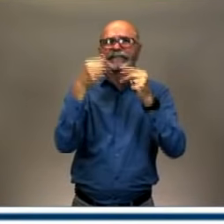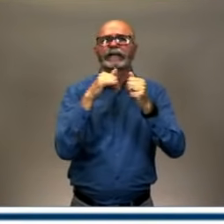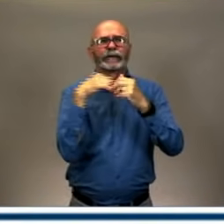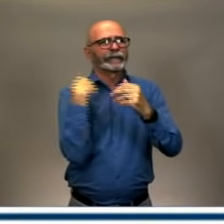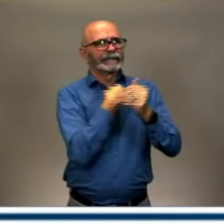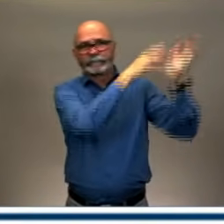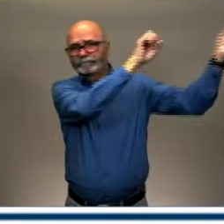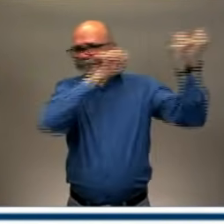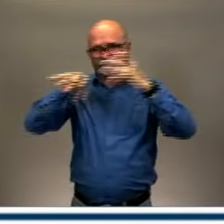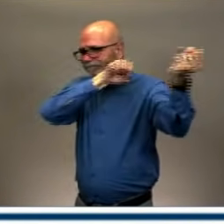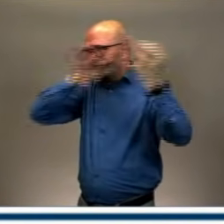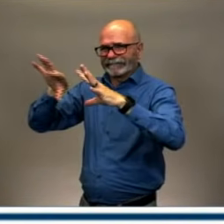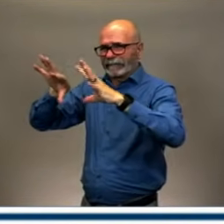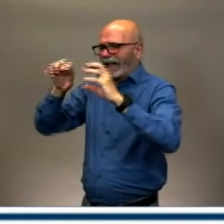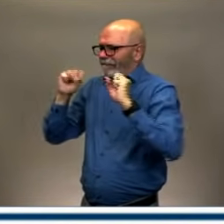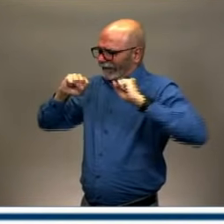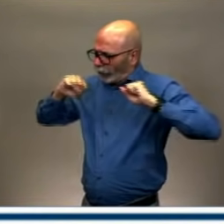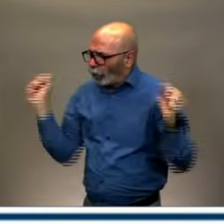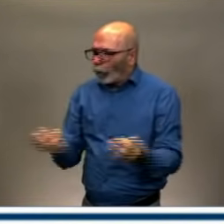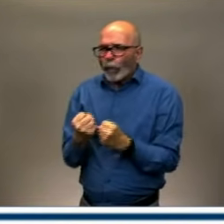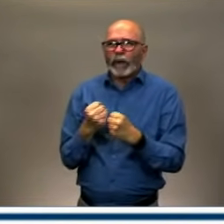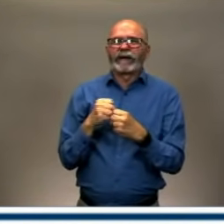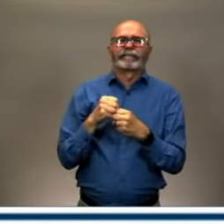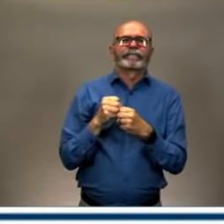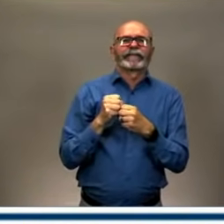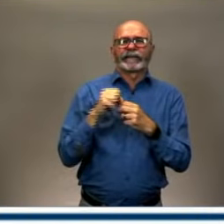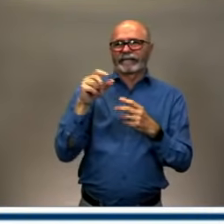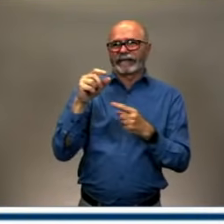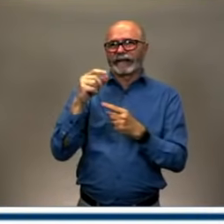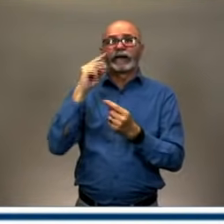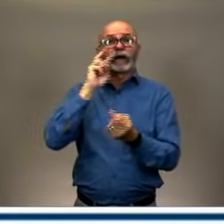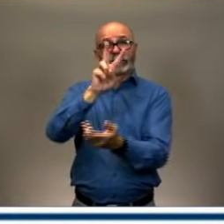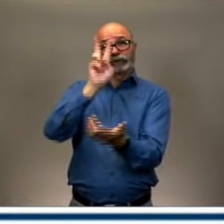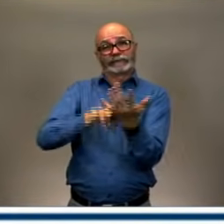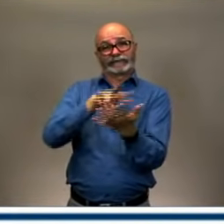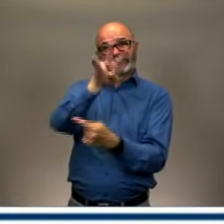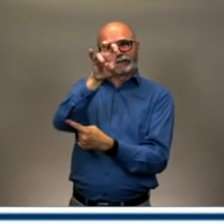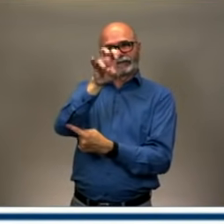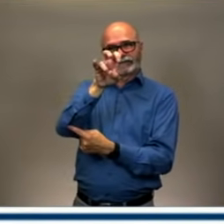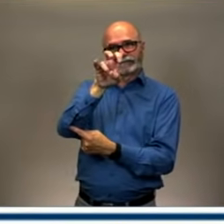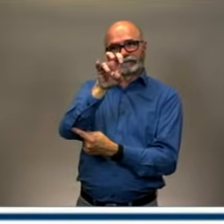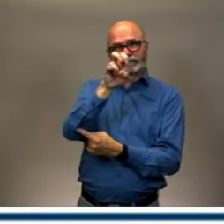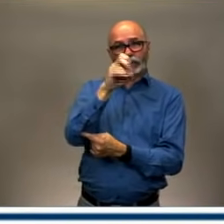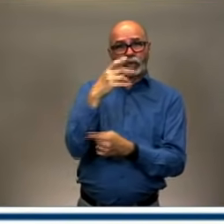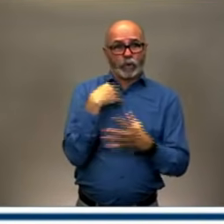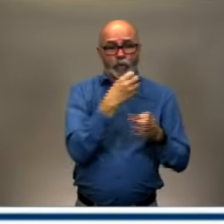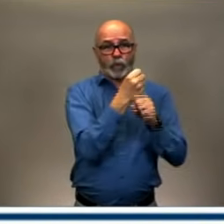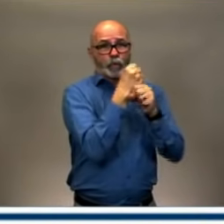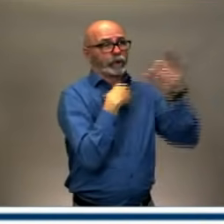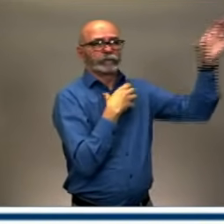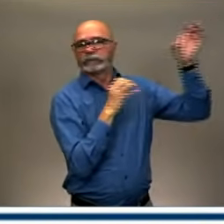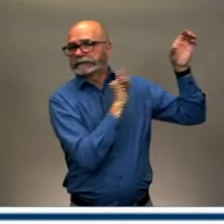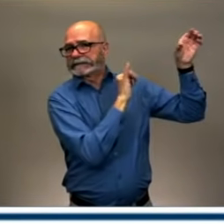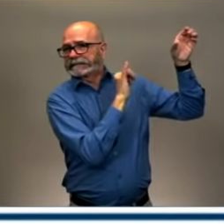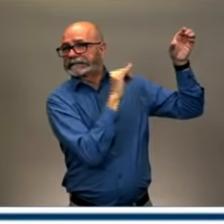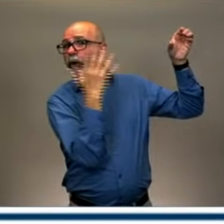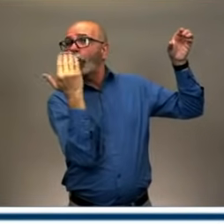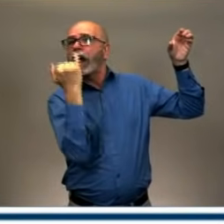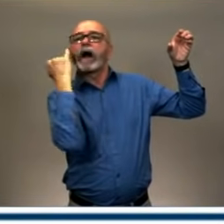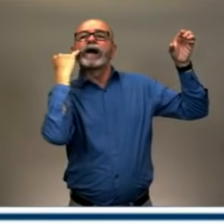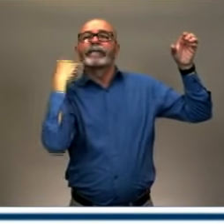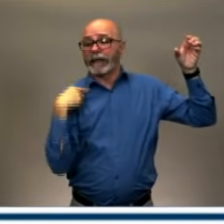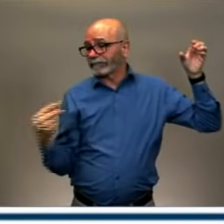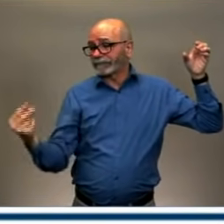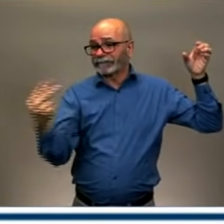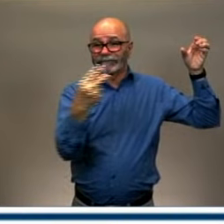We've held back the same amount of 2,700 doses to ensure that these individuals get their second dose within the 21